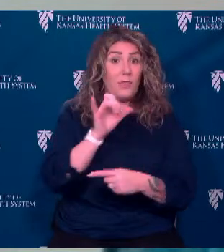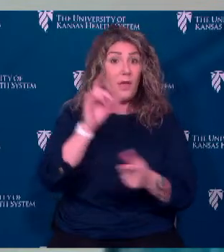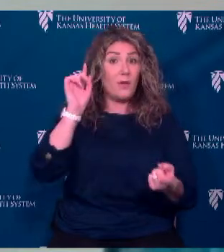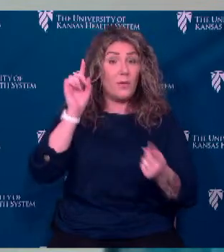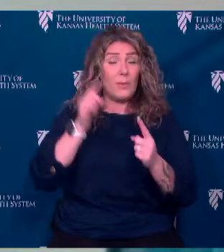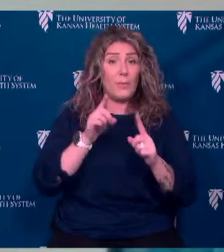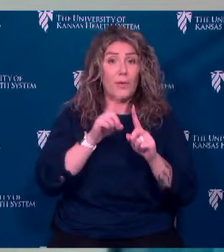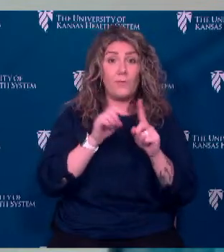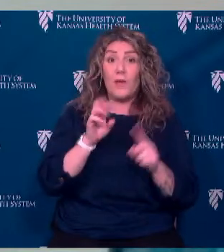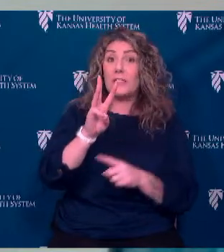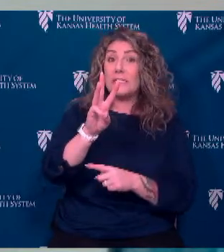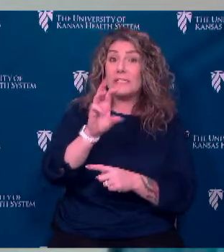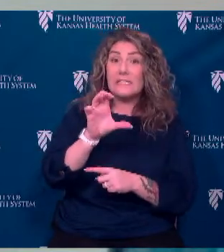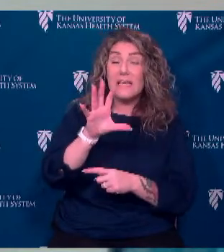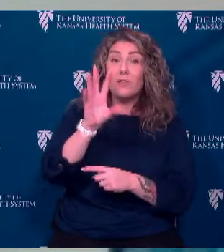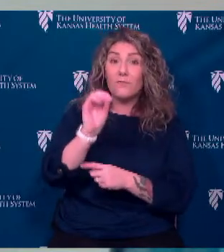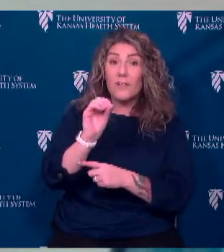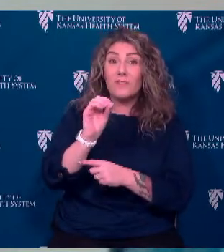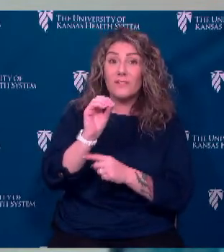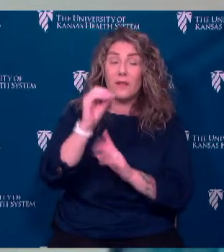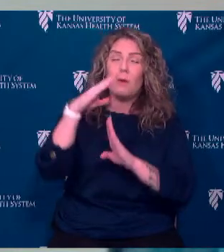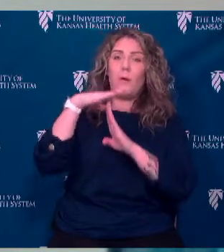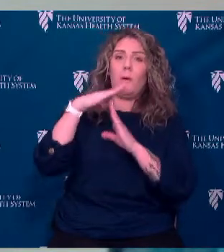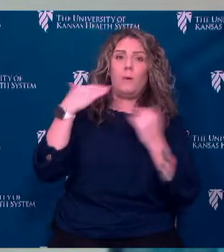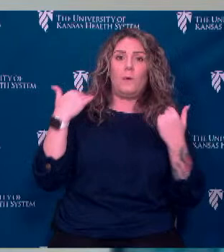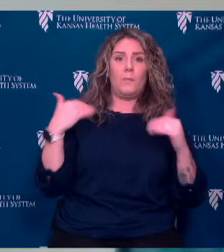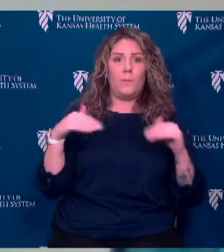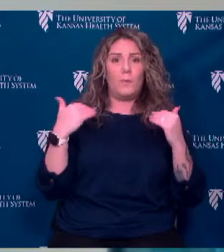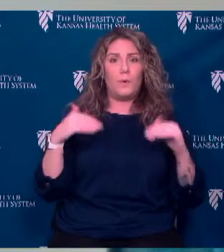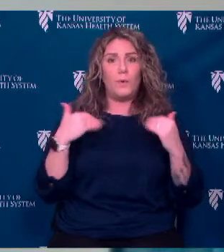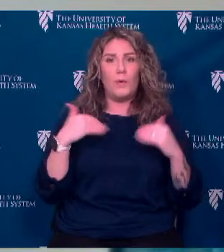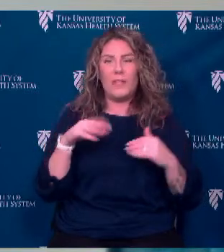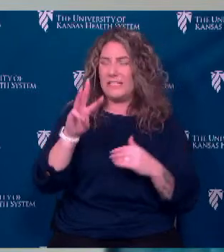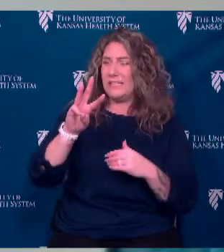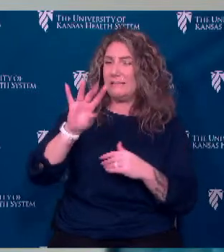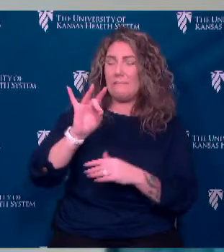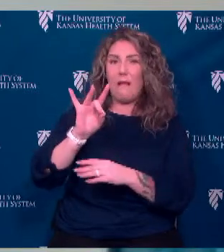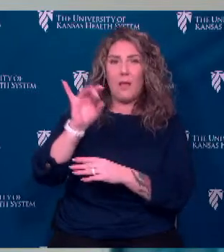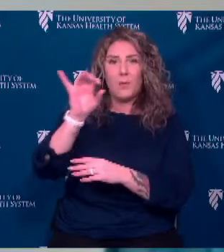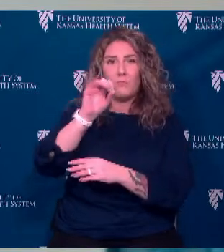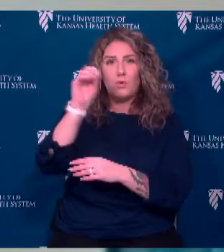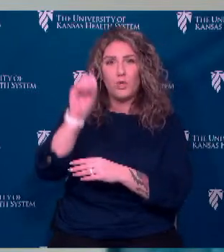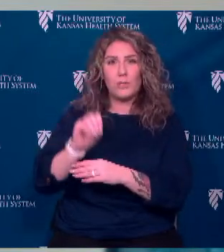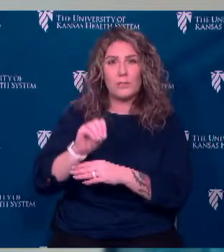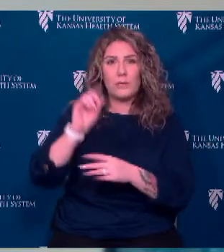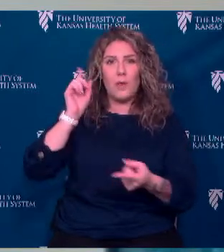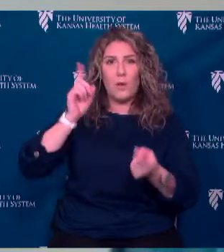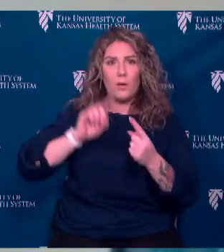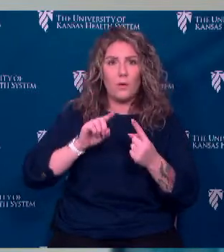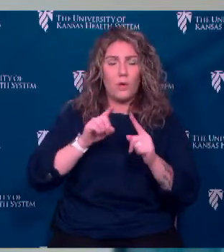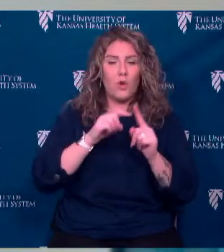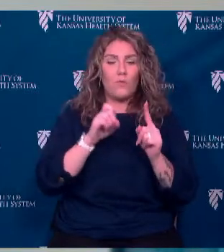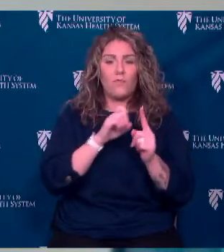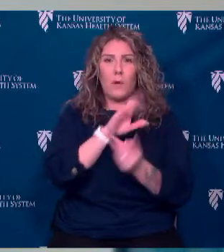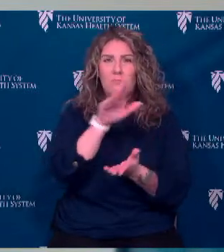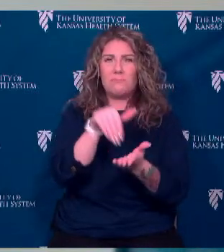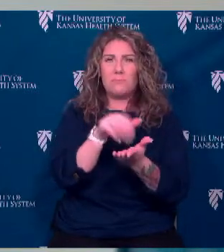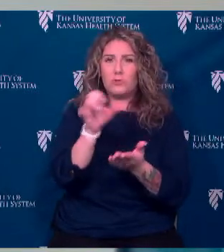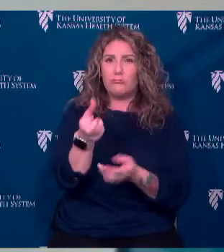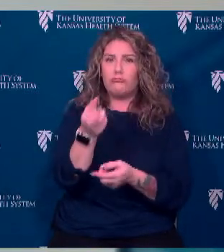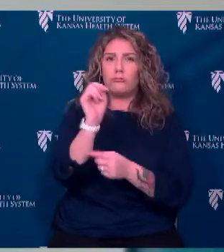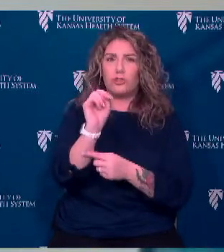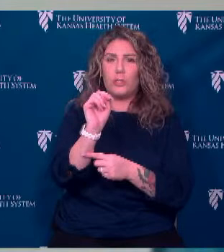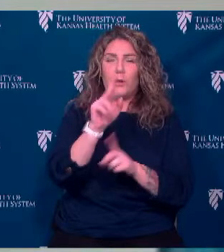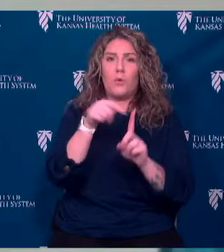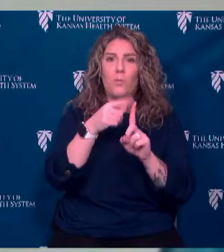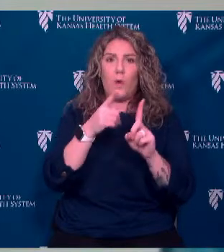from 650 peak. So that's about 68% reduction from mid-January or so when we